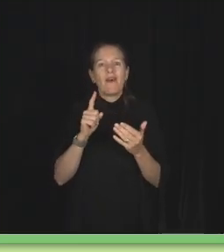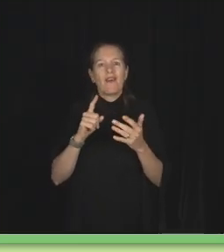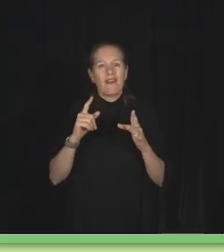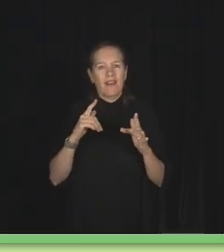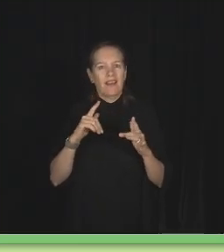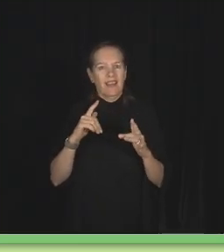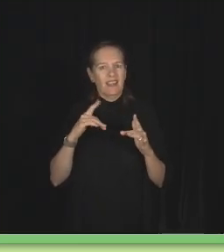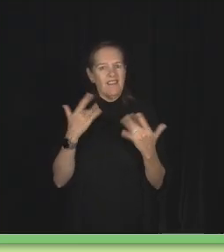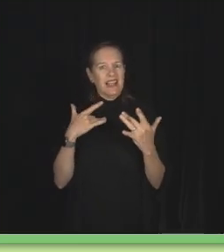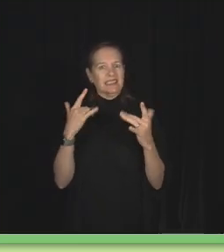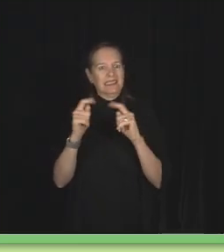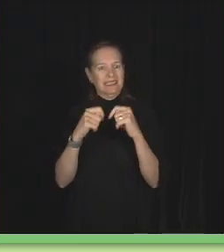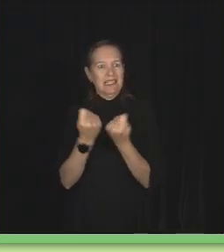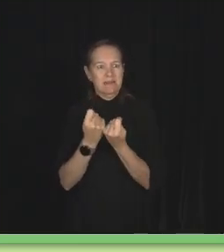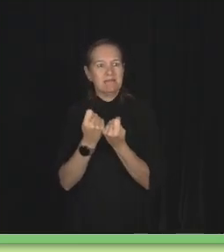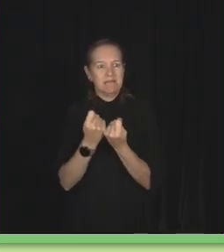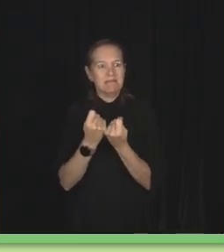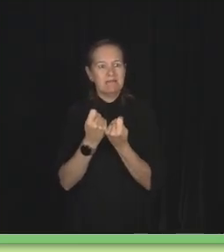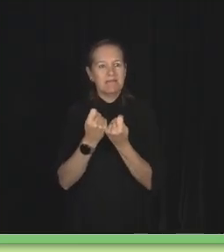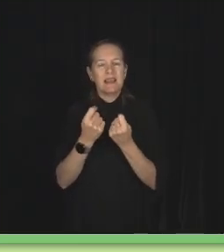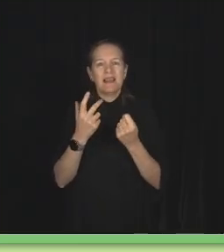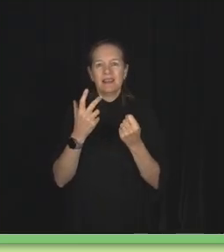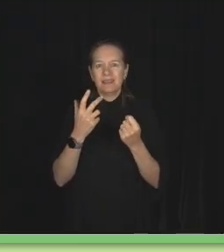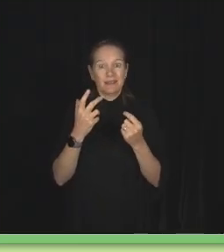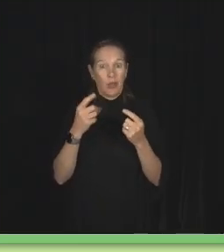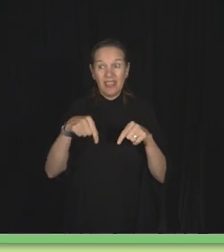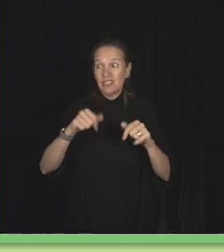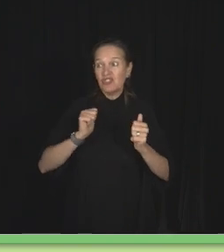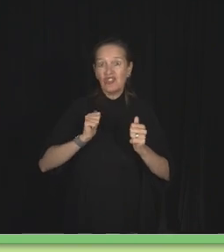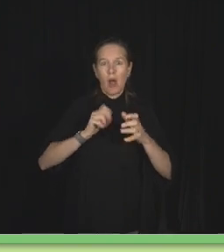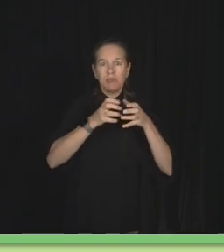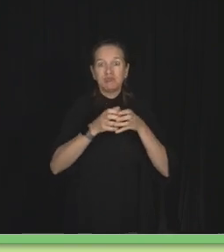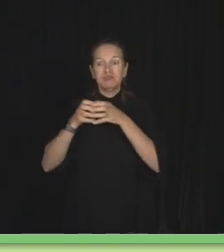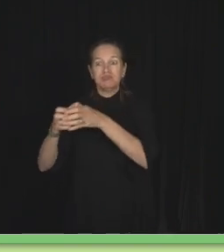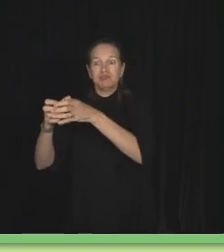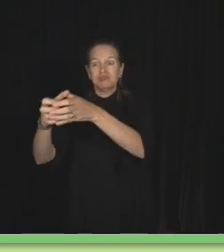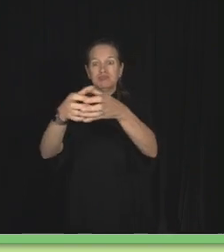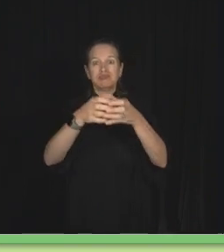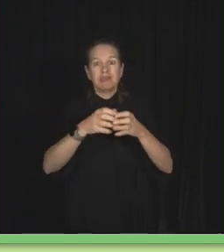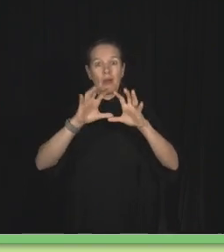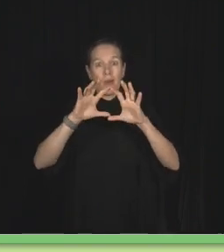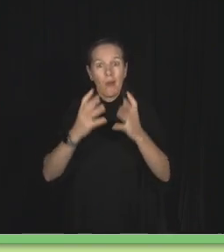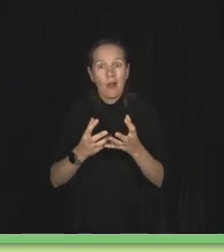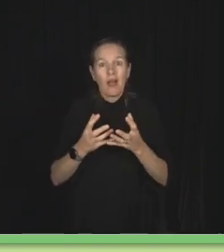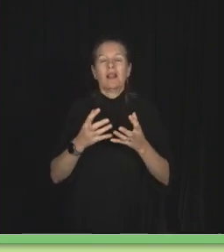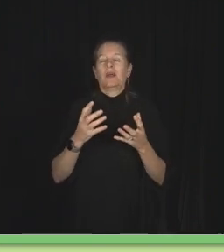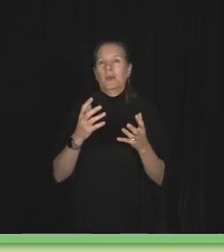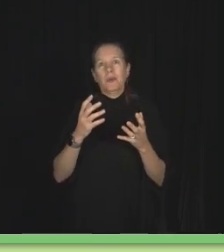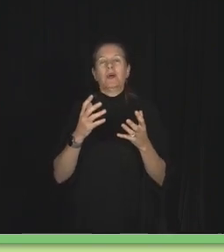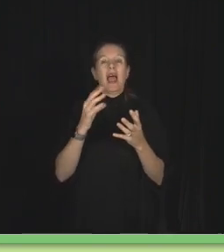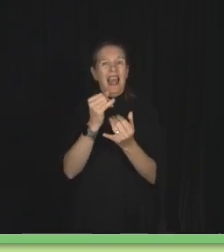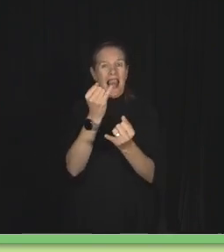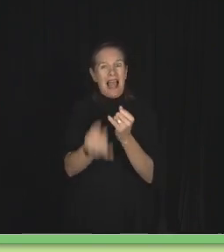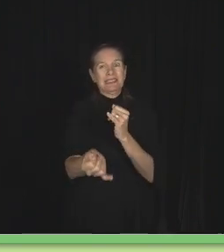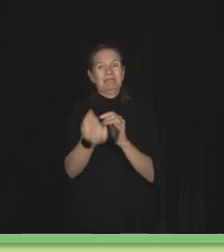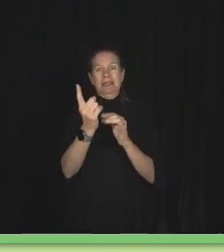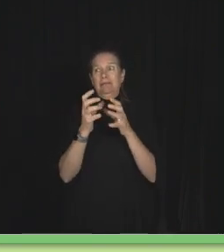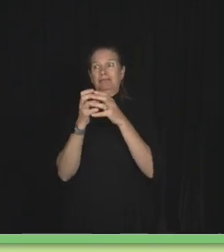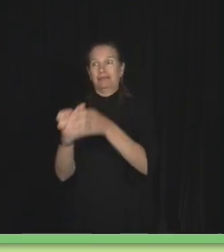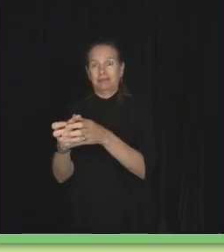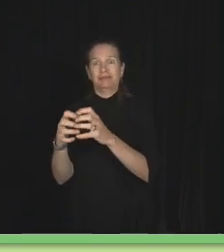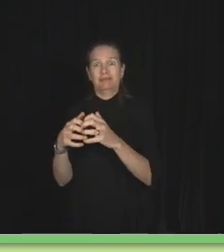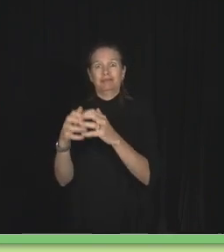team for pulling that off. Taking a show like this anywhere in the world is hard, and having to do it on short notice is amazing.